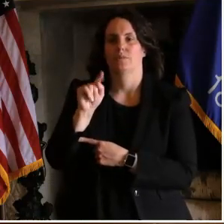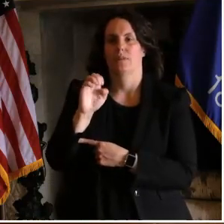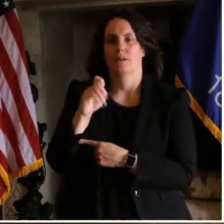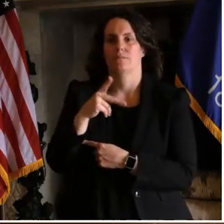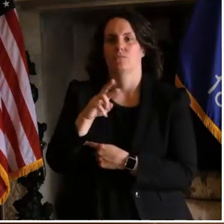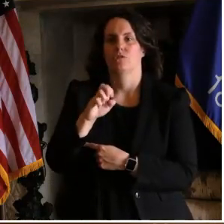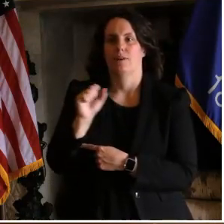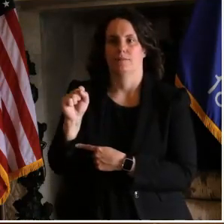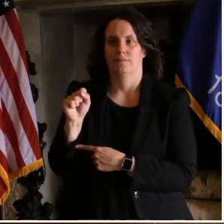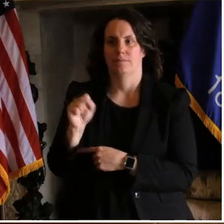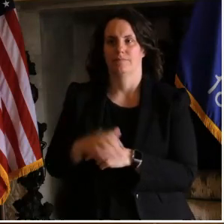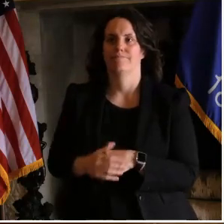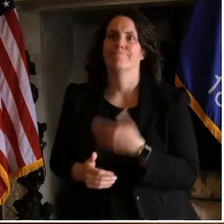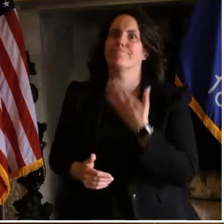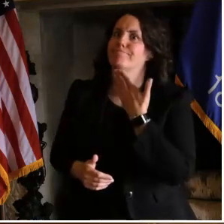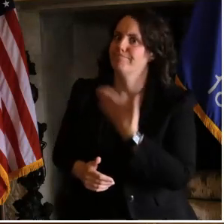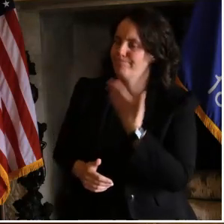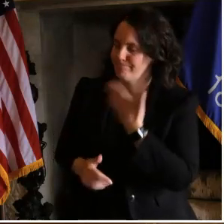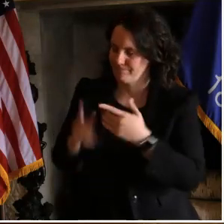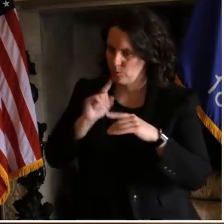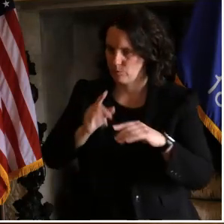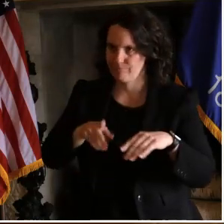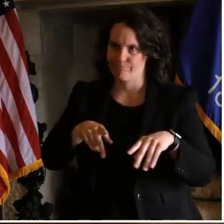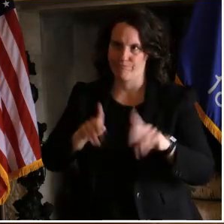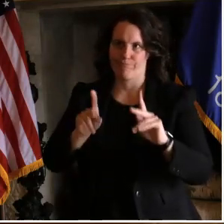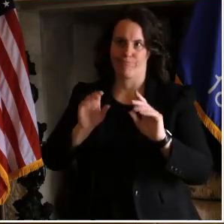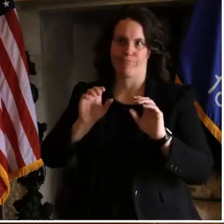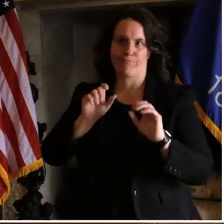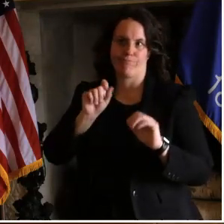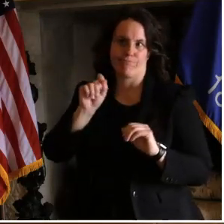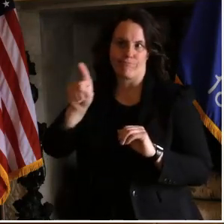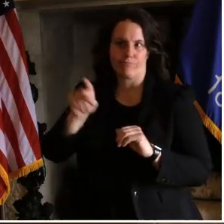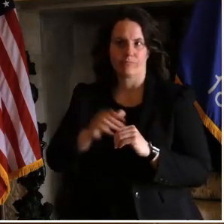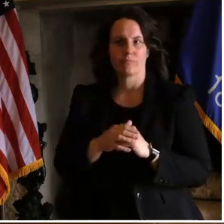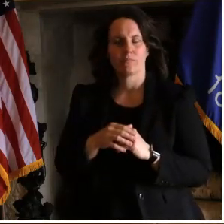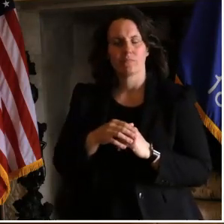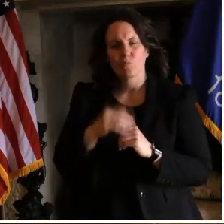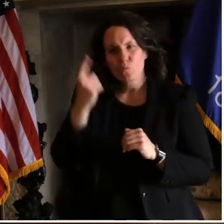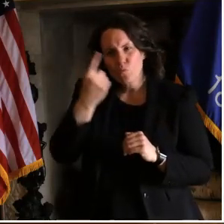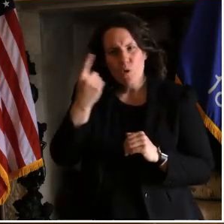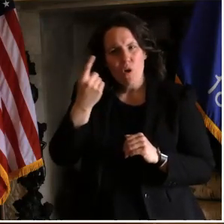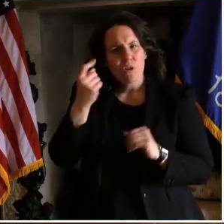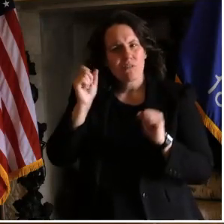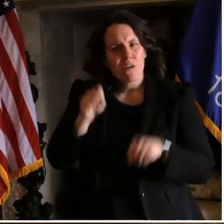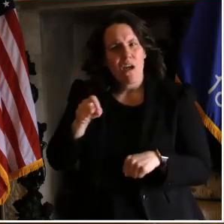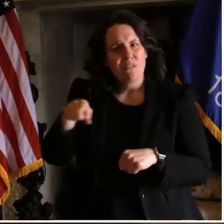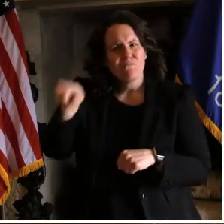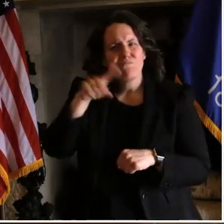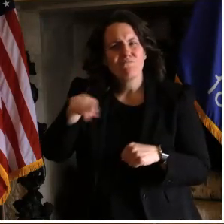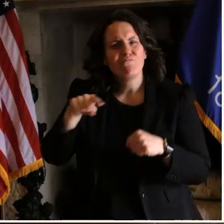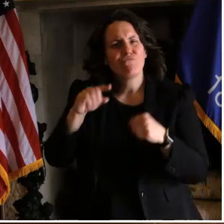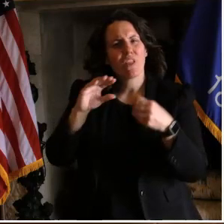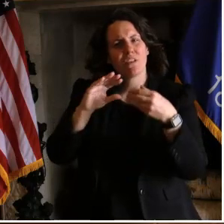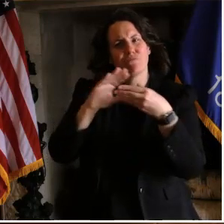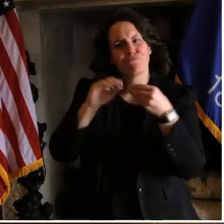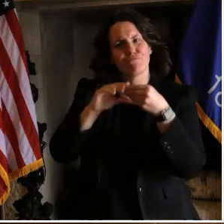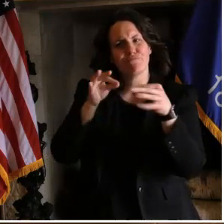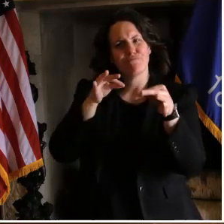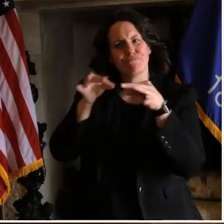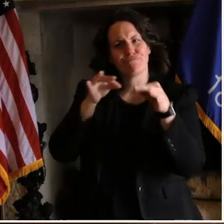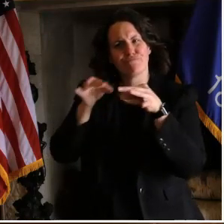Hi, thanks everybody. I was wondering if anyone could explain why the number of confirmed cases only went up